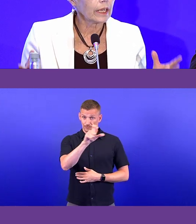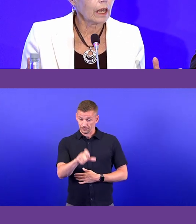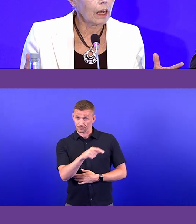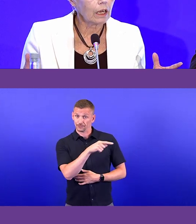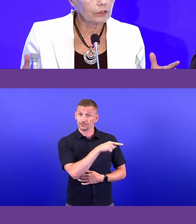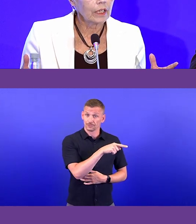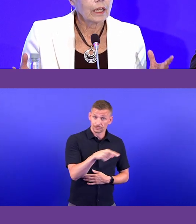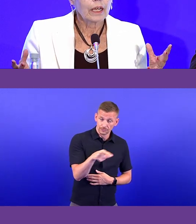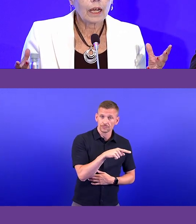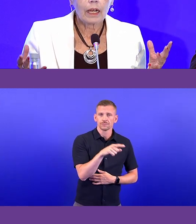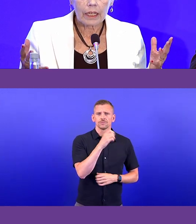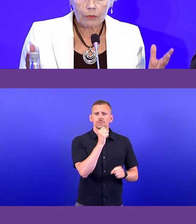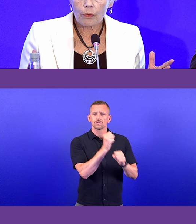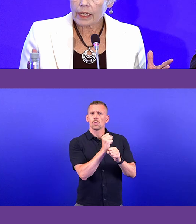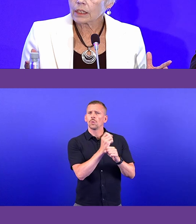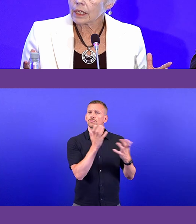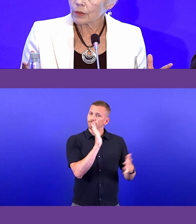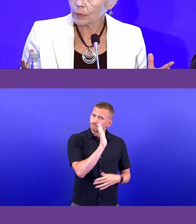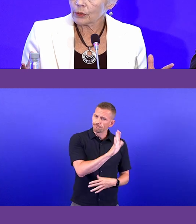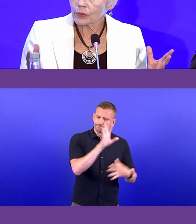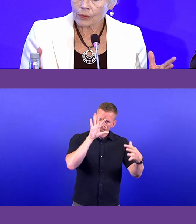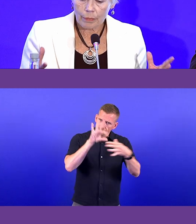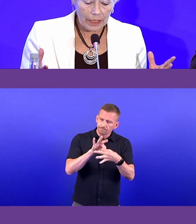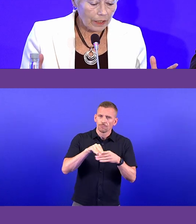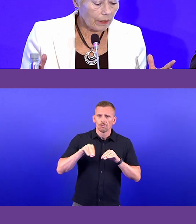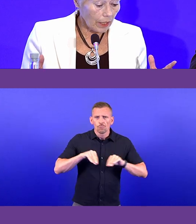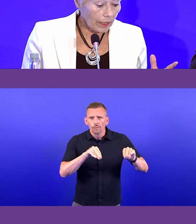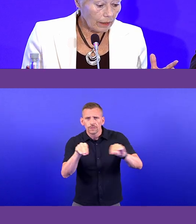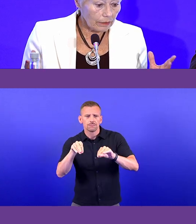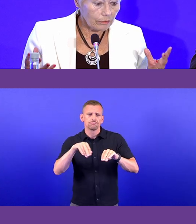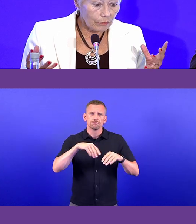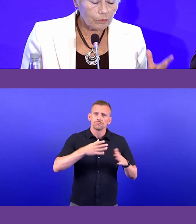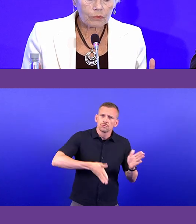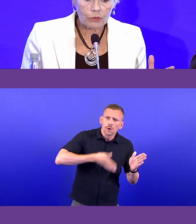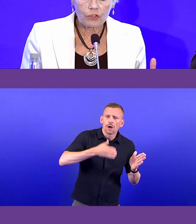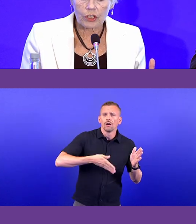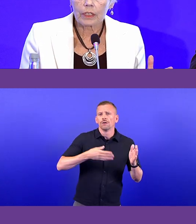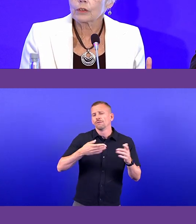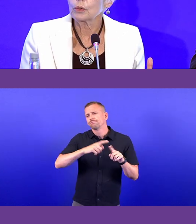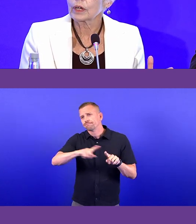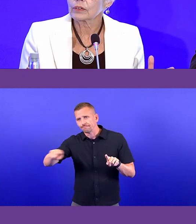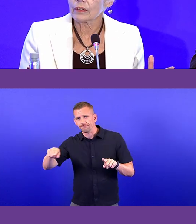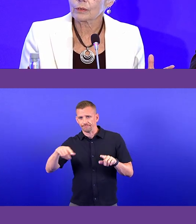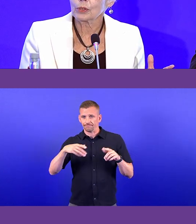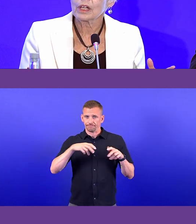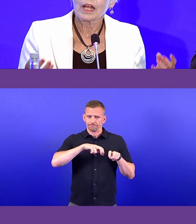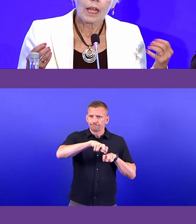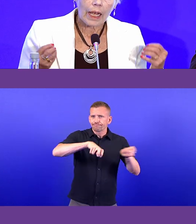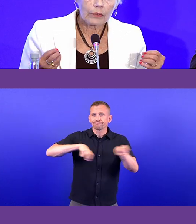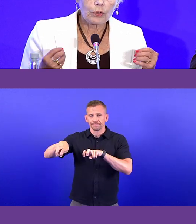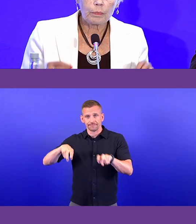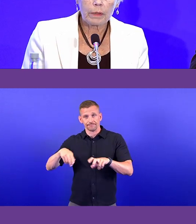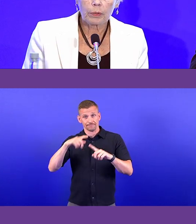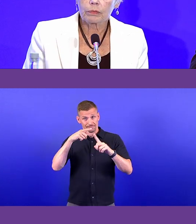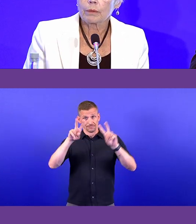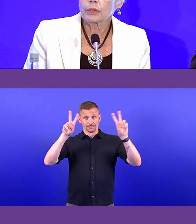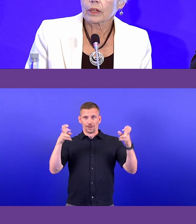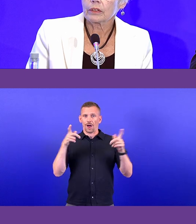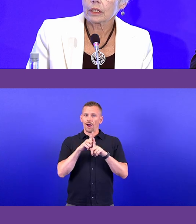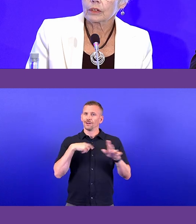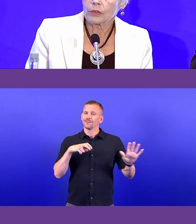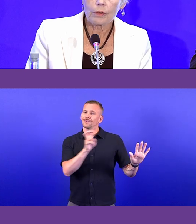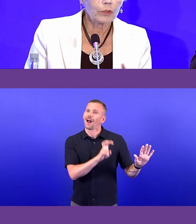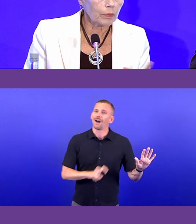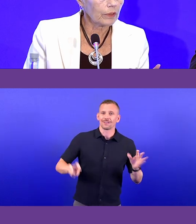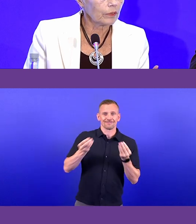and working hard in rail and other modes to make journeys more accessible, and 2 people